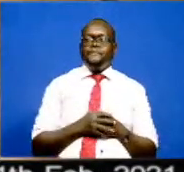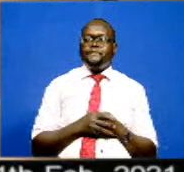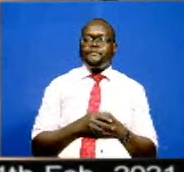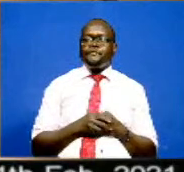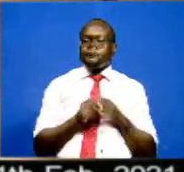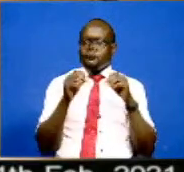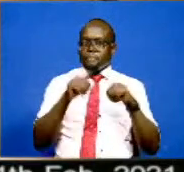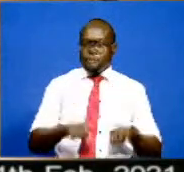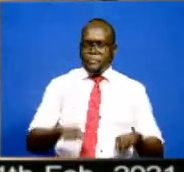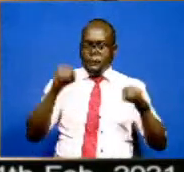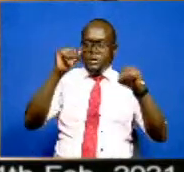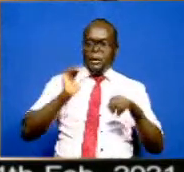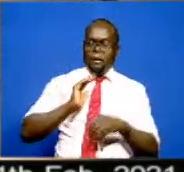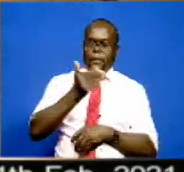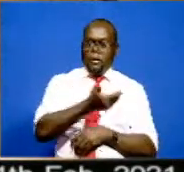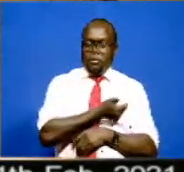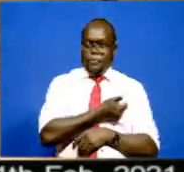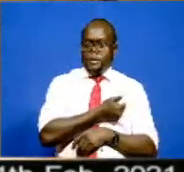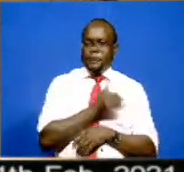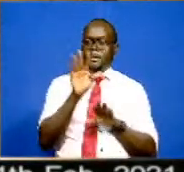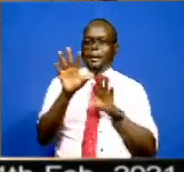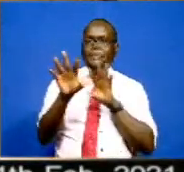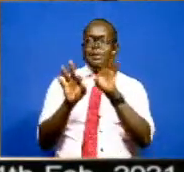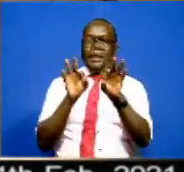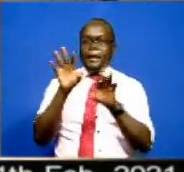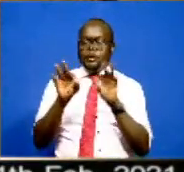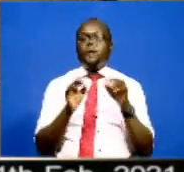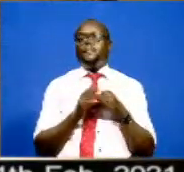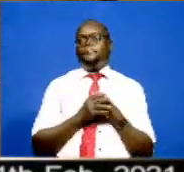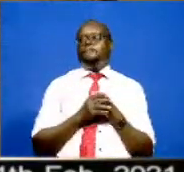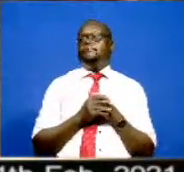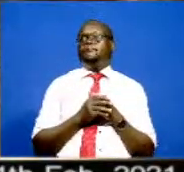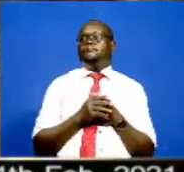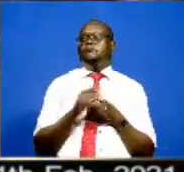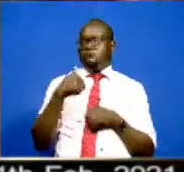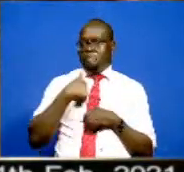Chair of Committee on Selection. Honourable Speaker, I